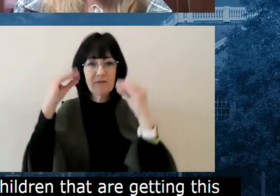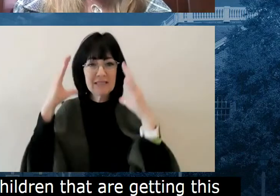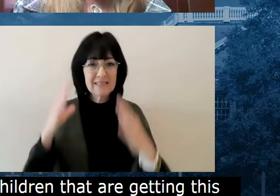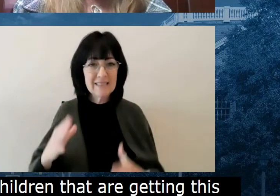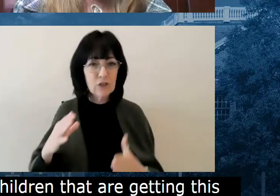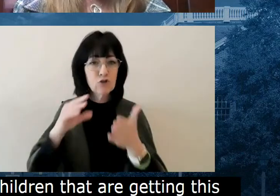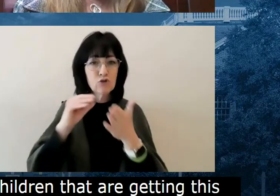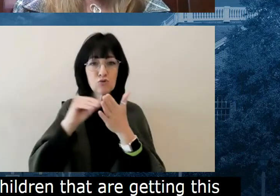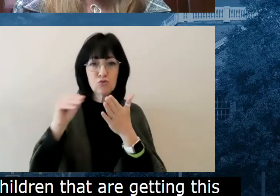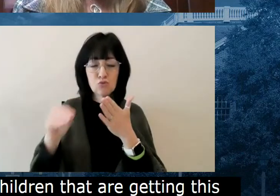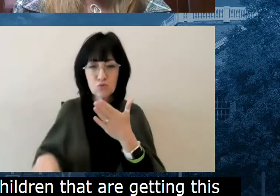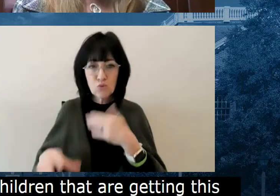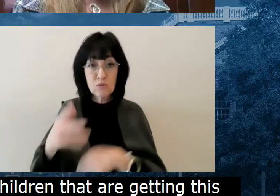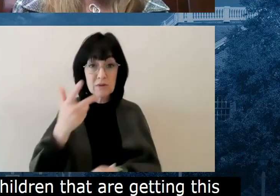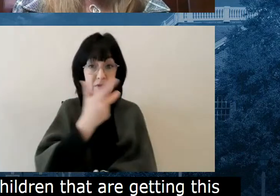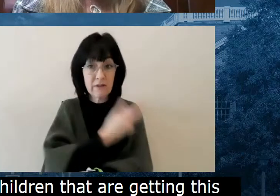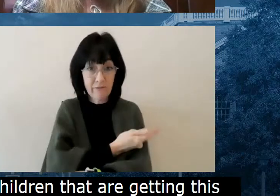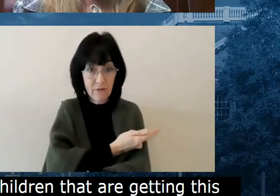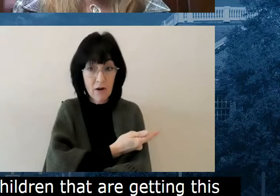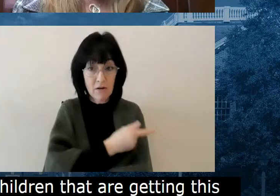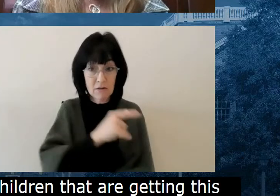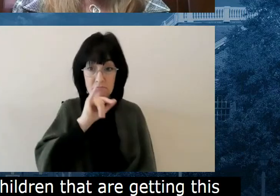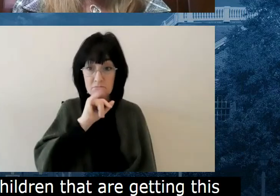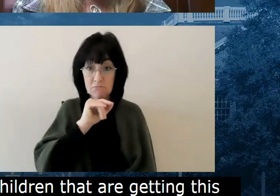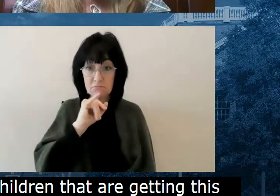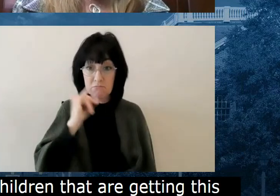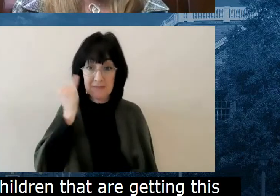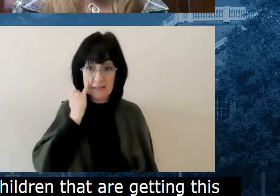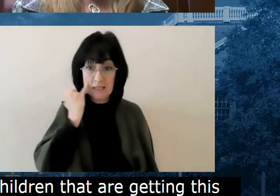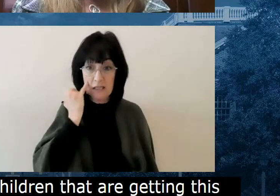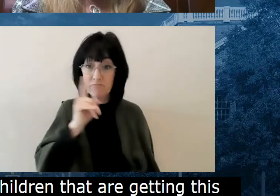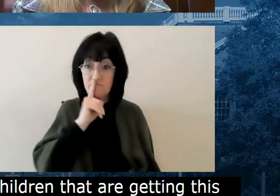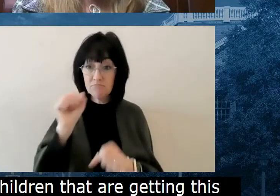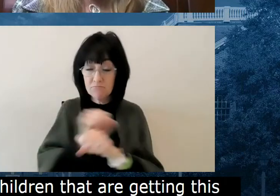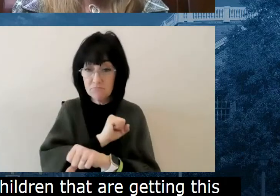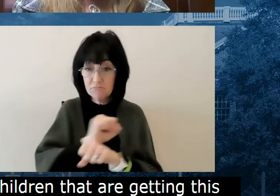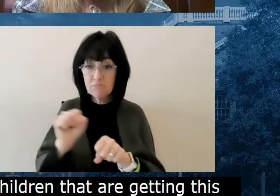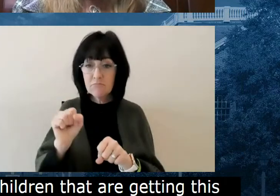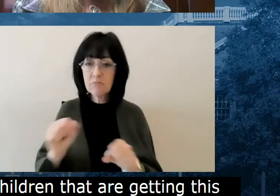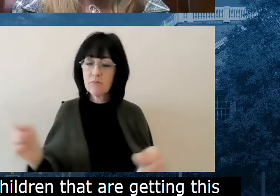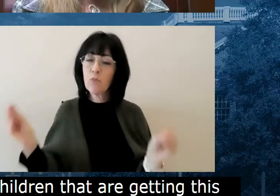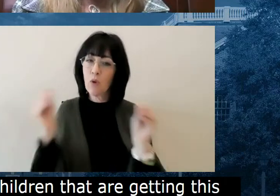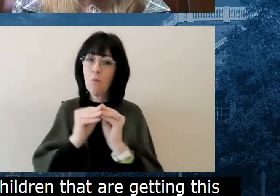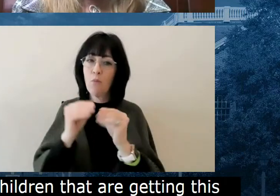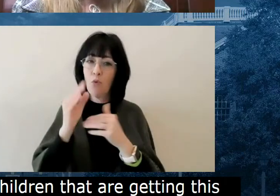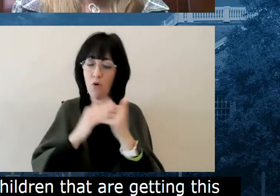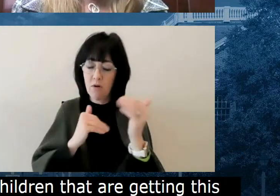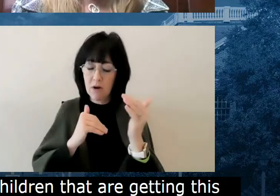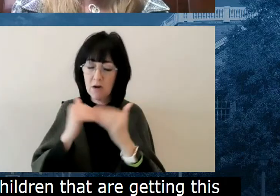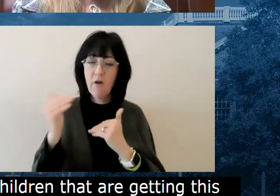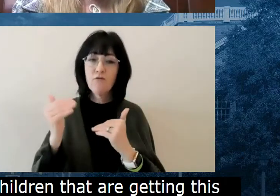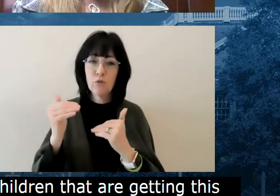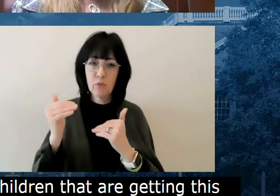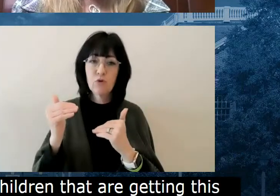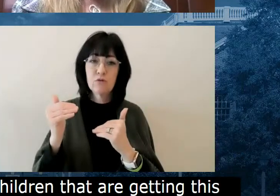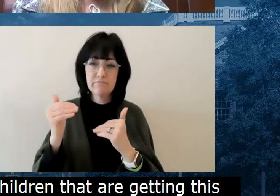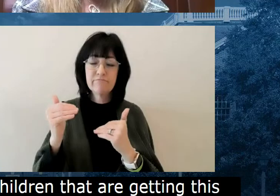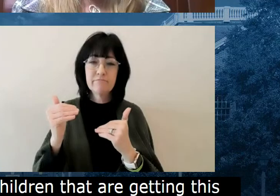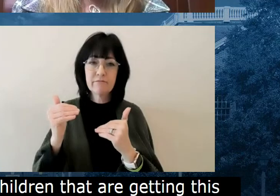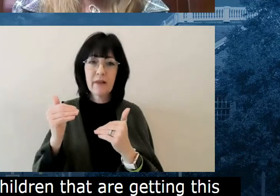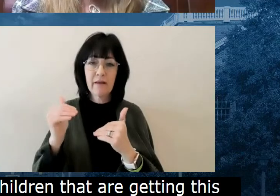will make it a lot more comfortable and a lot easier to get our students and teachers back